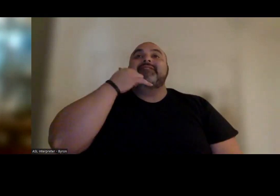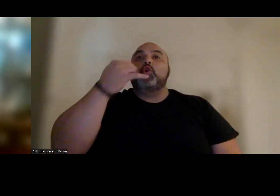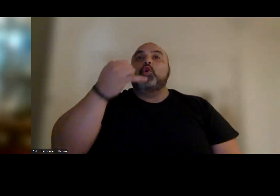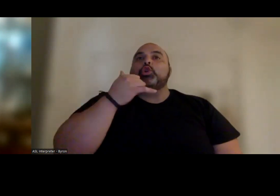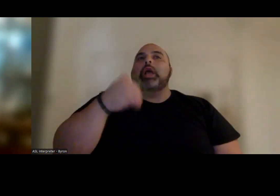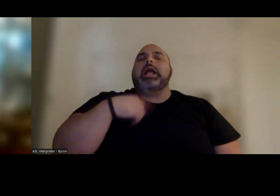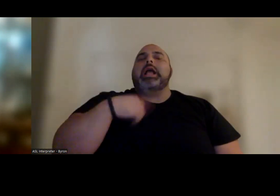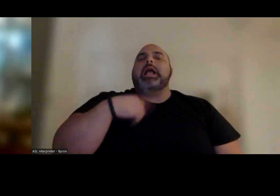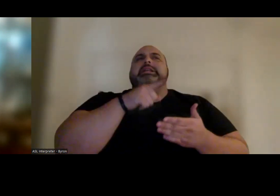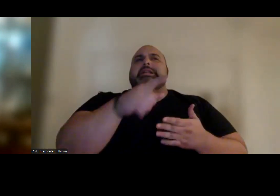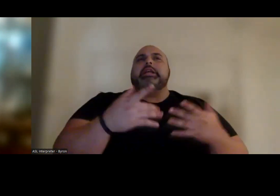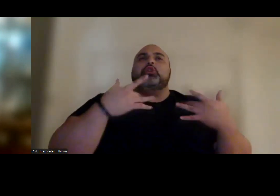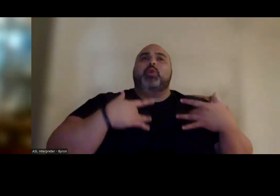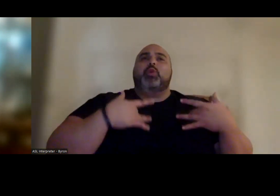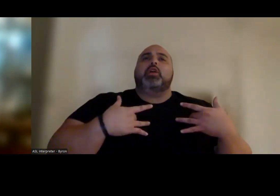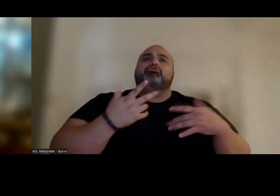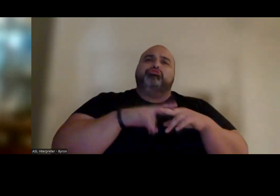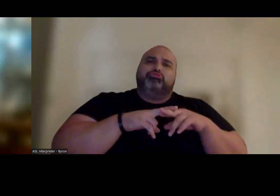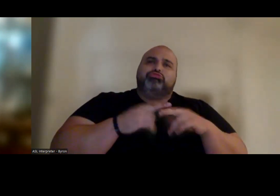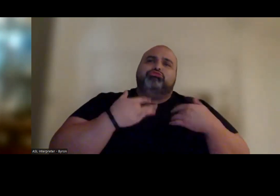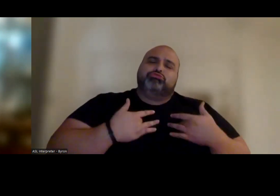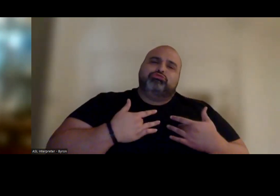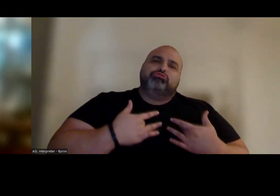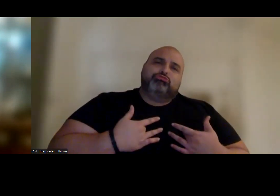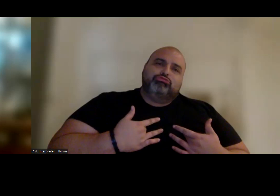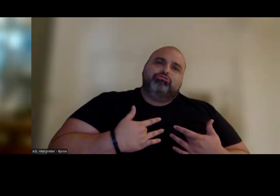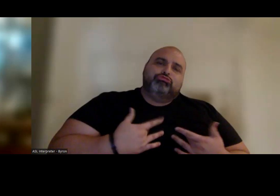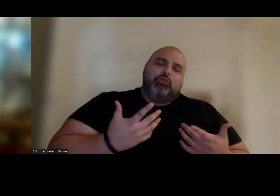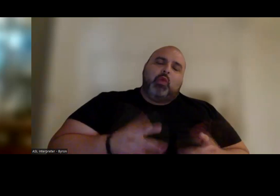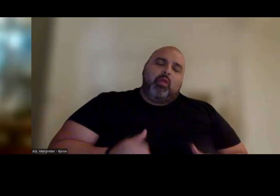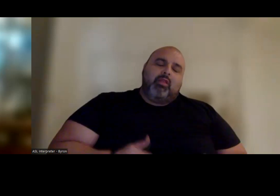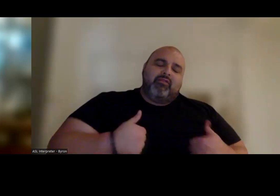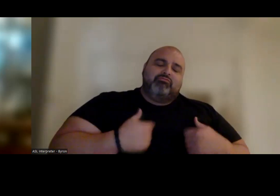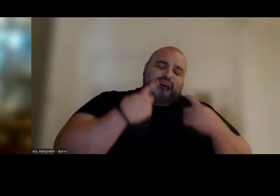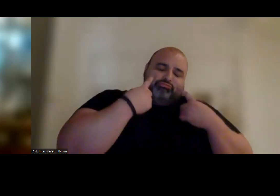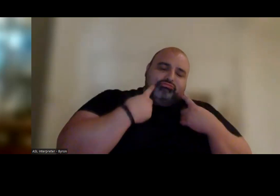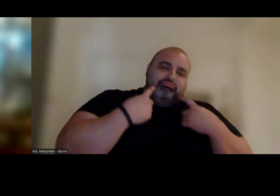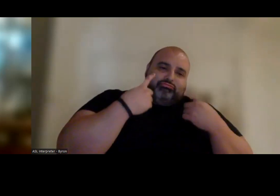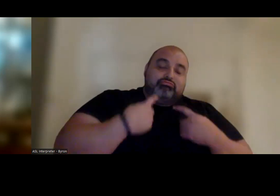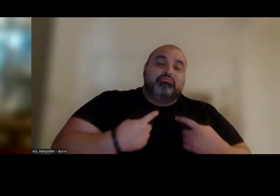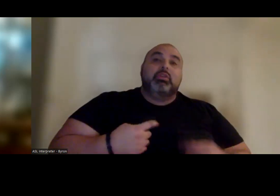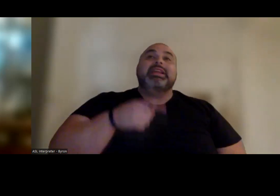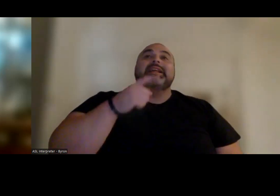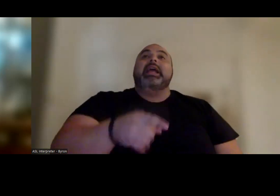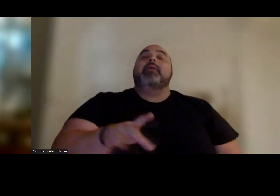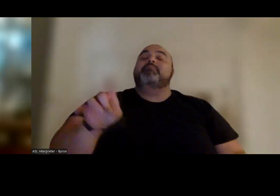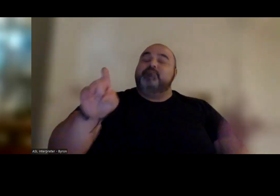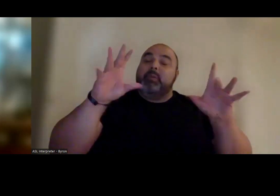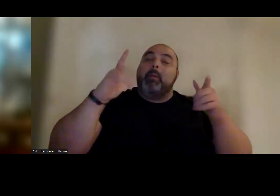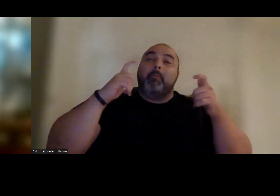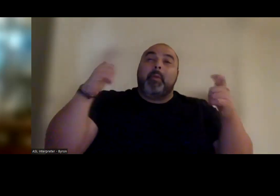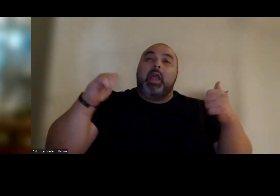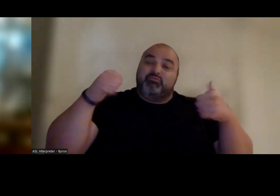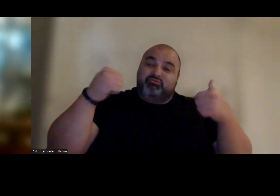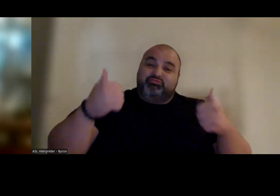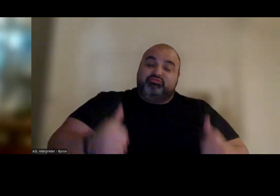increasingly depressed. He'd say this is nowhere to live, and he would cry. He had a drastic decline in both physical